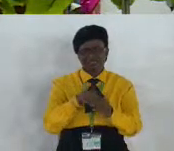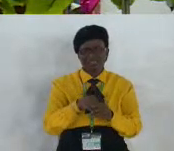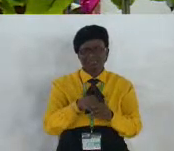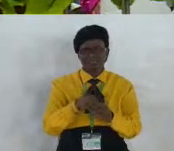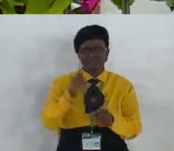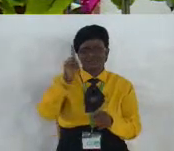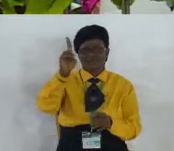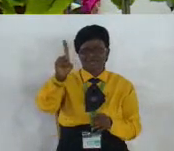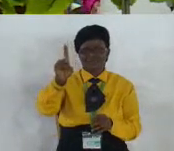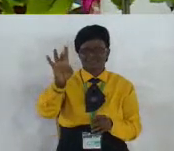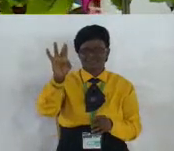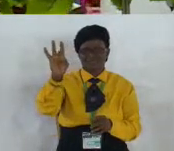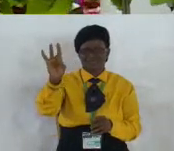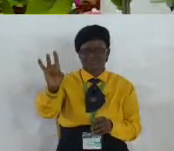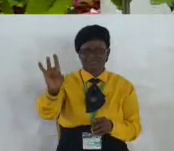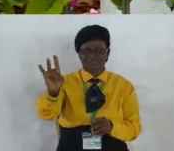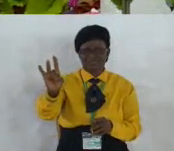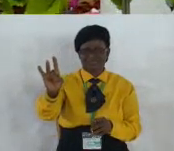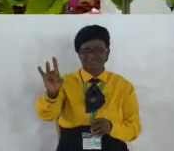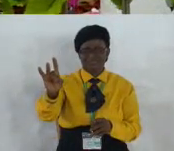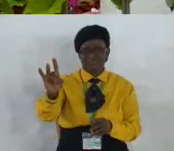1981,